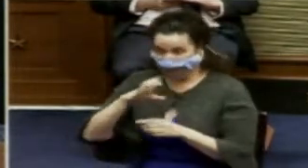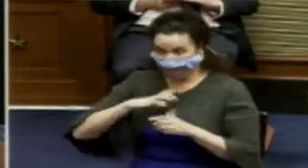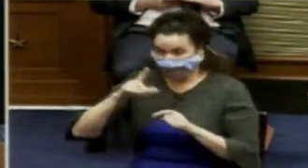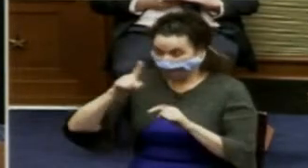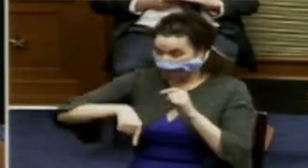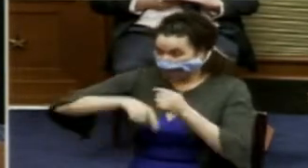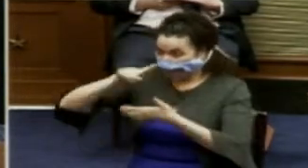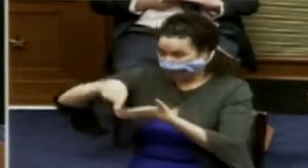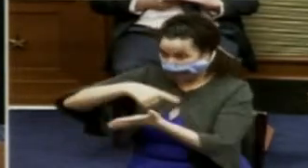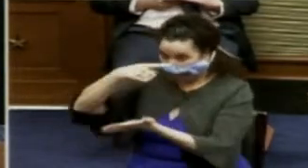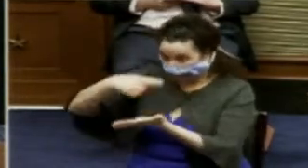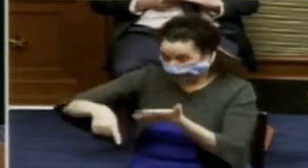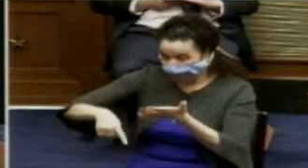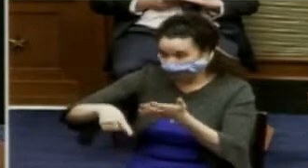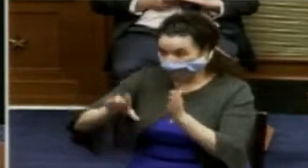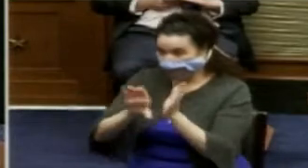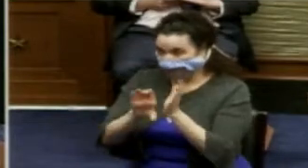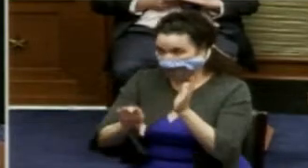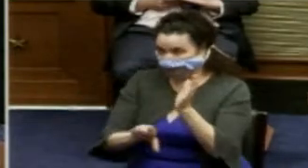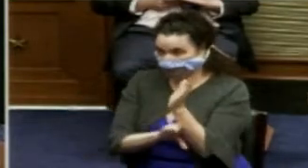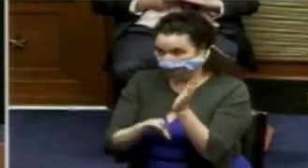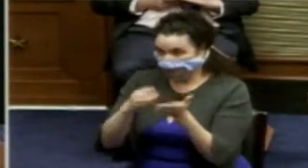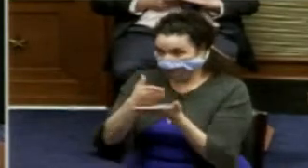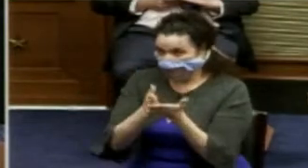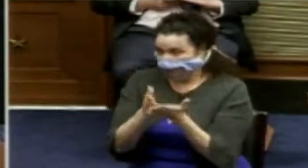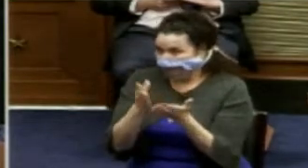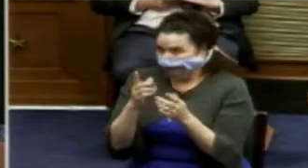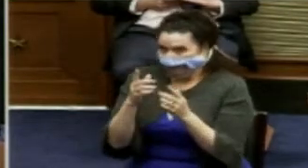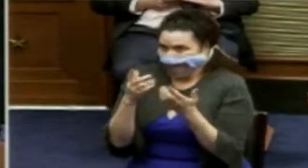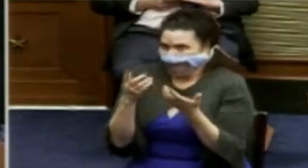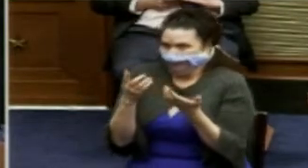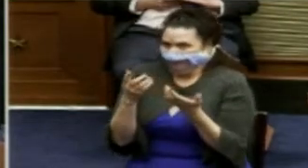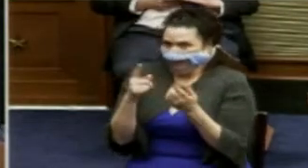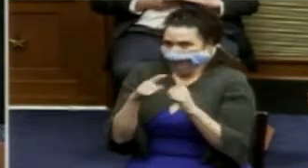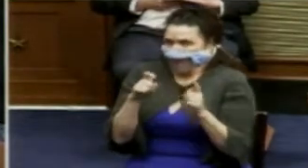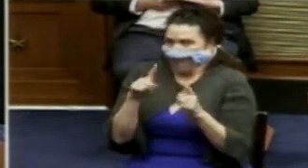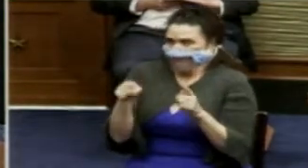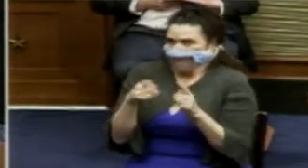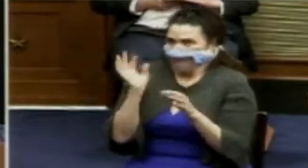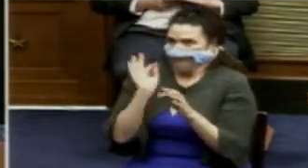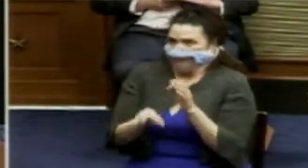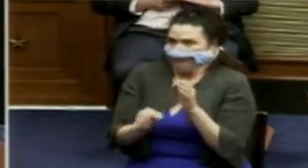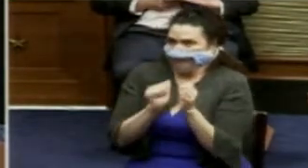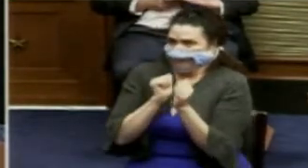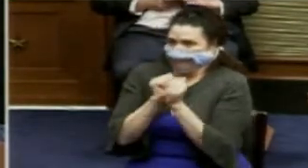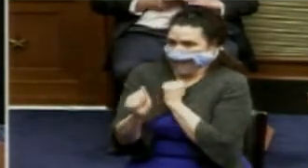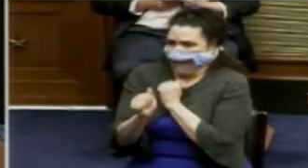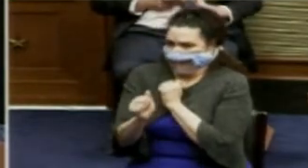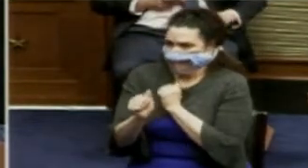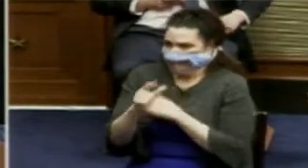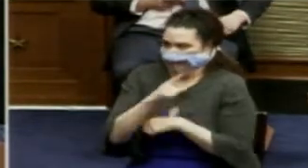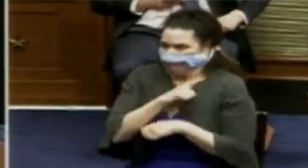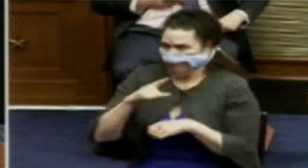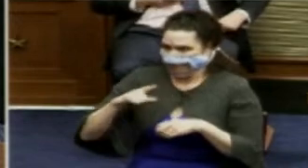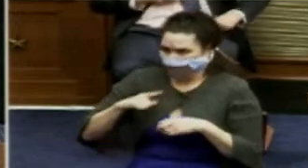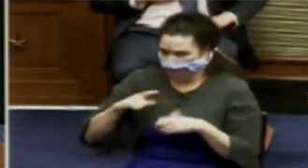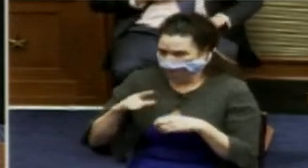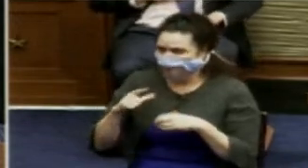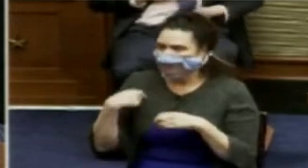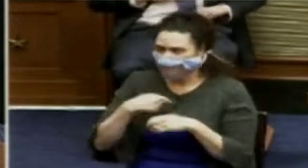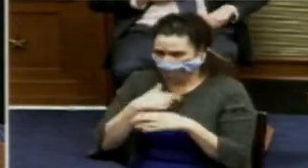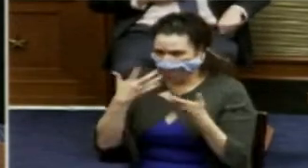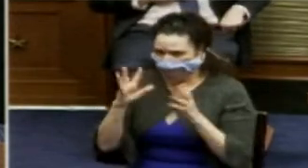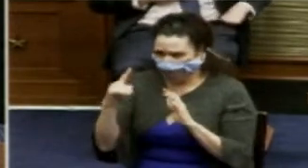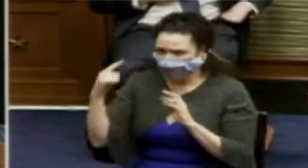a constitutional provision by simple legislation. Now, we've also heard the argument that the admissions clause,